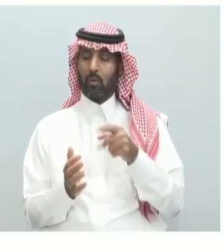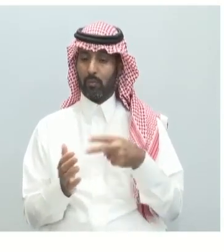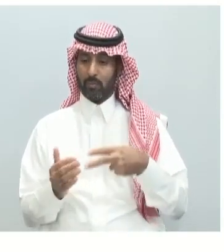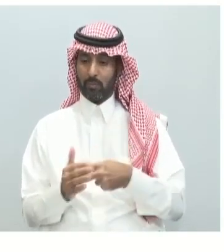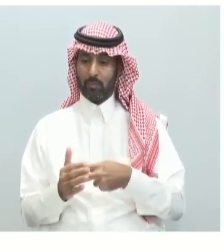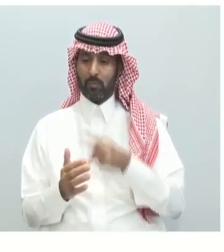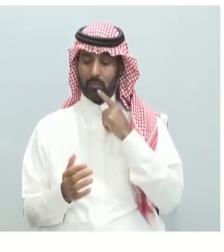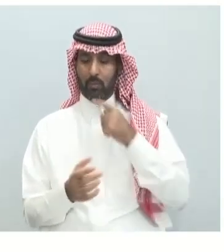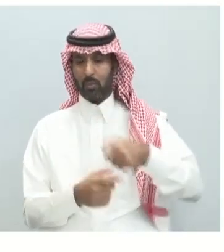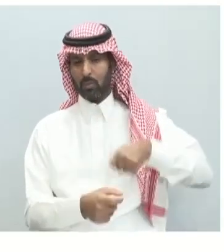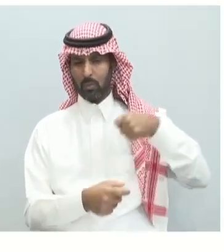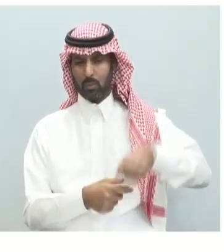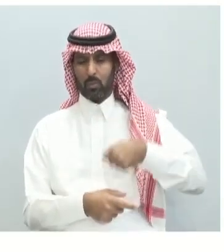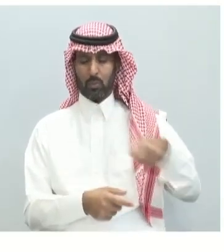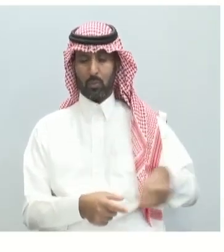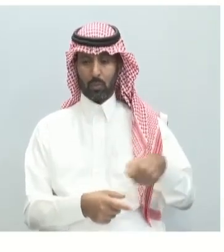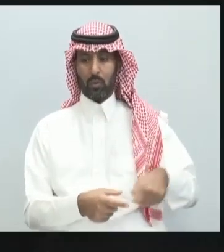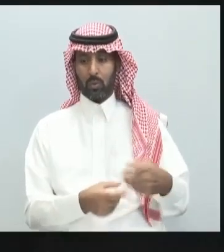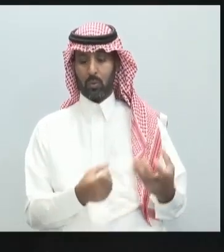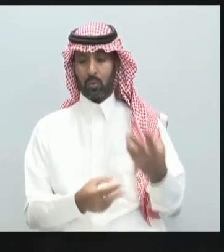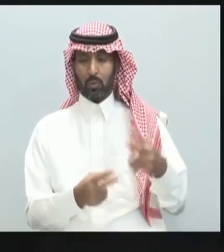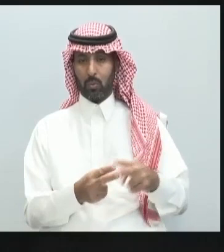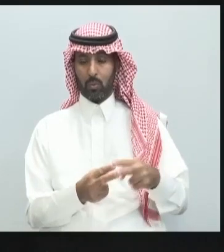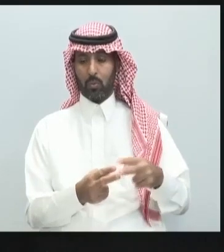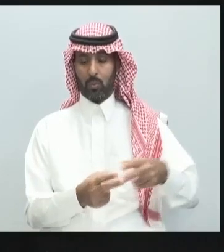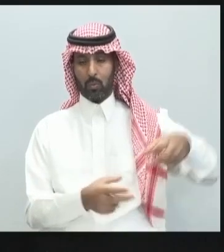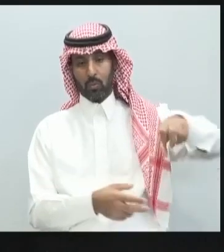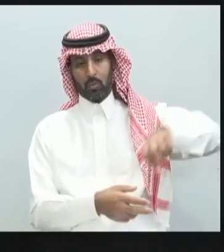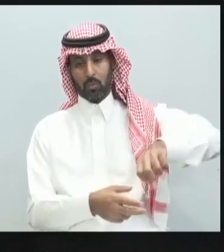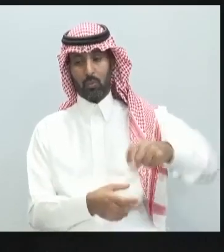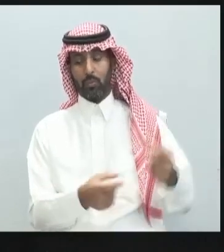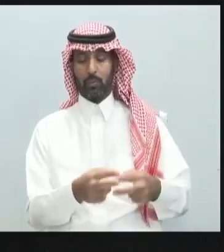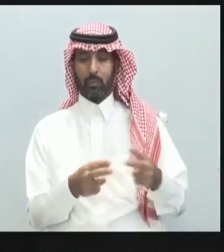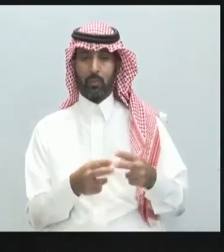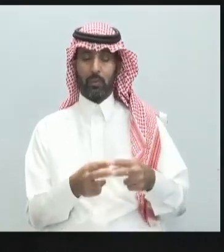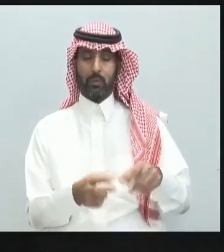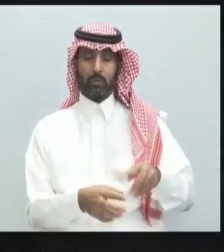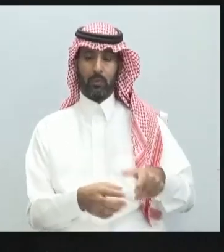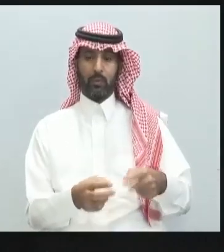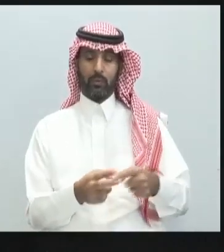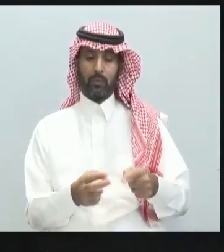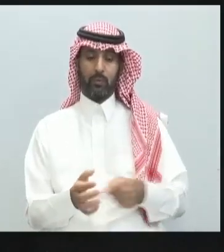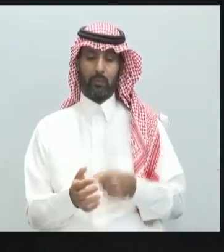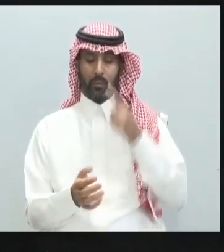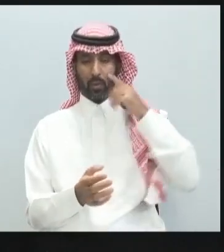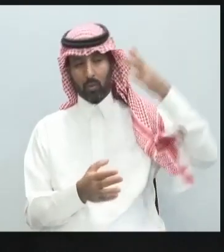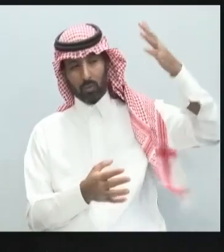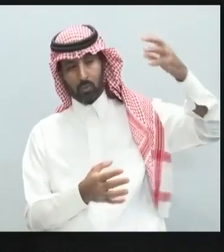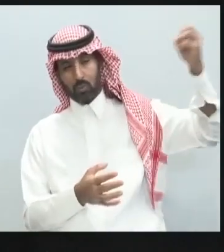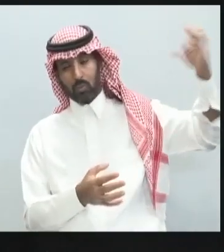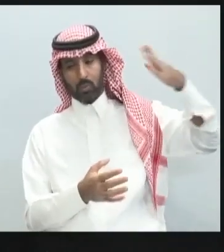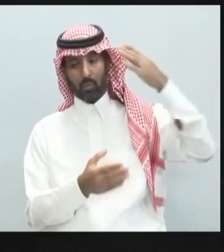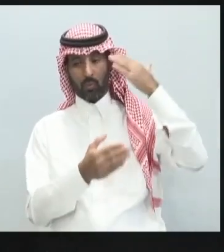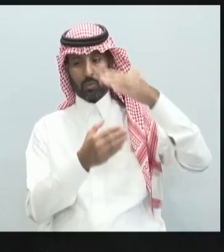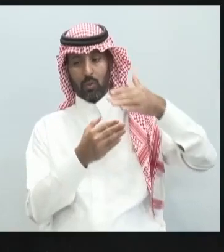fuel motor generator. If you have a generator that you can fuel it up, you can have electricity, or maybe solar panels that you have in